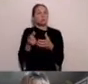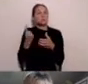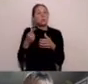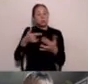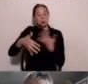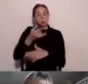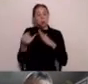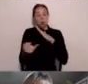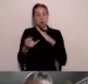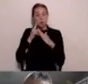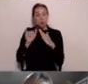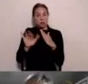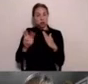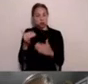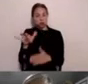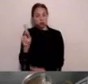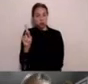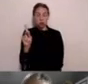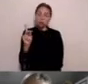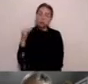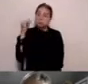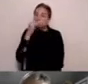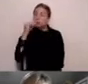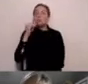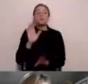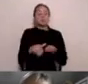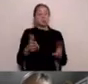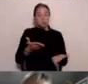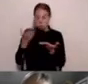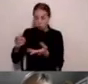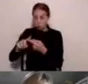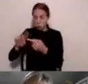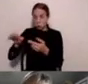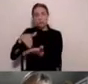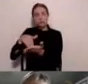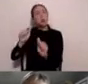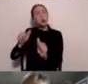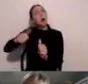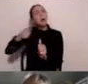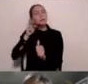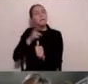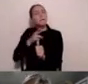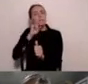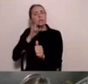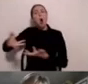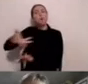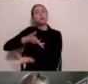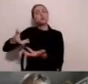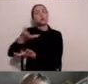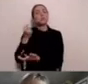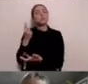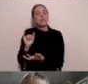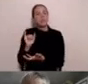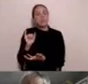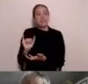that child. Because when children are brought into a center and they're able to socialize with other deaf and hard of hearing children, because this is a low incidence